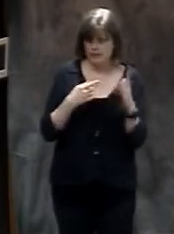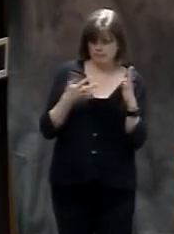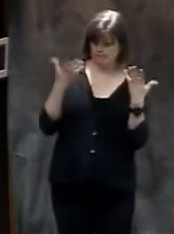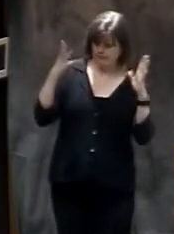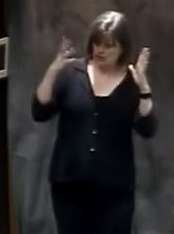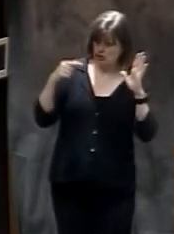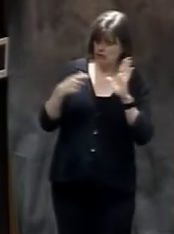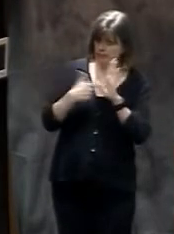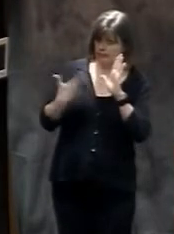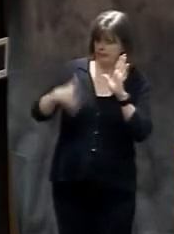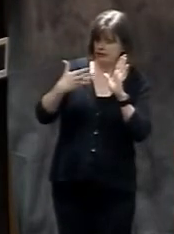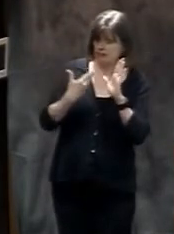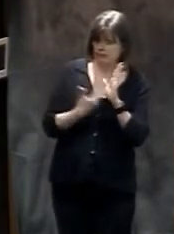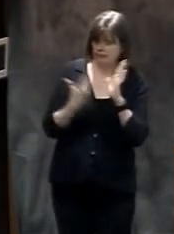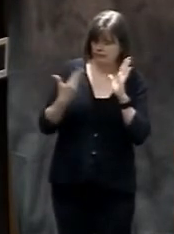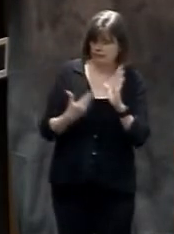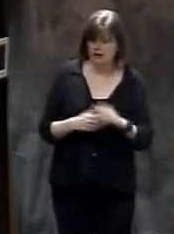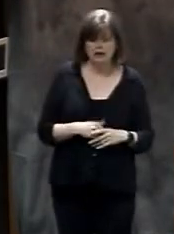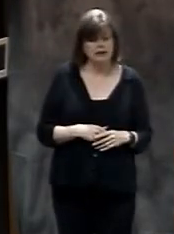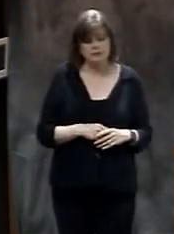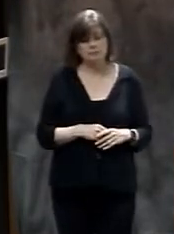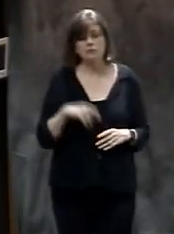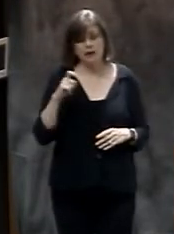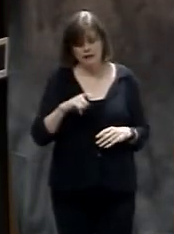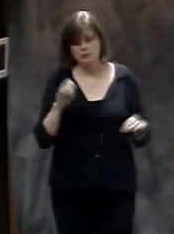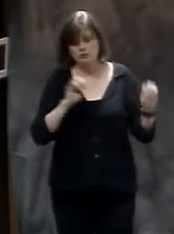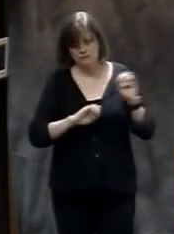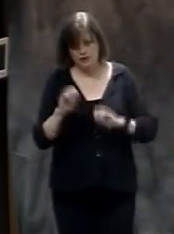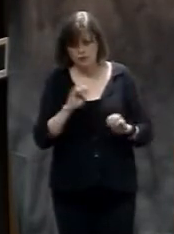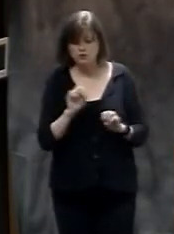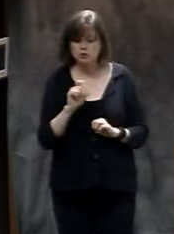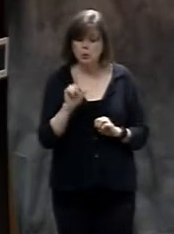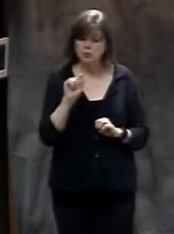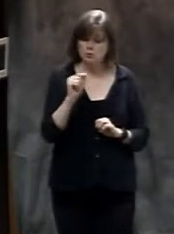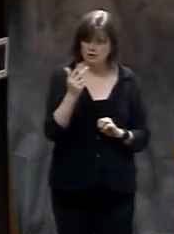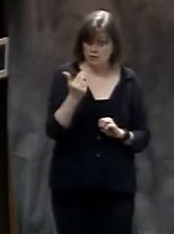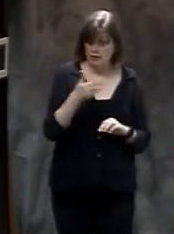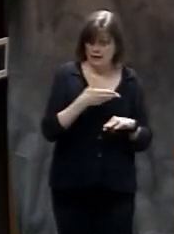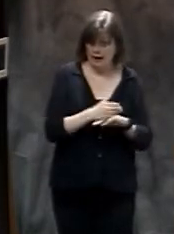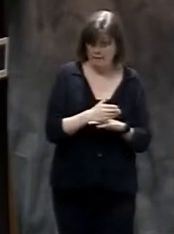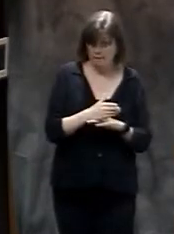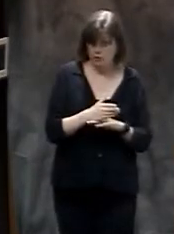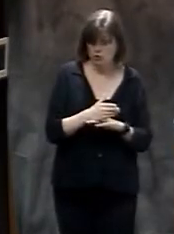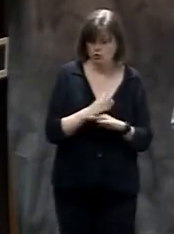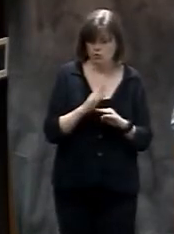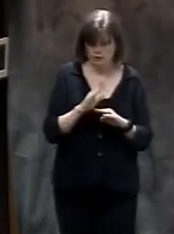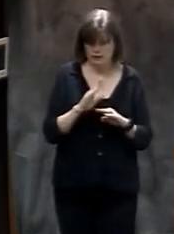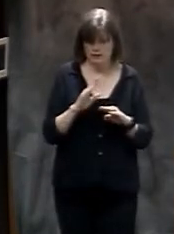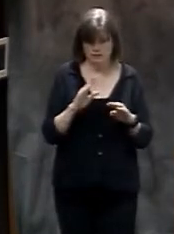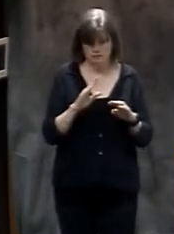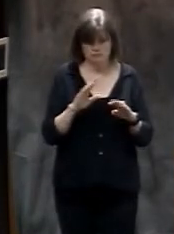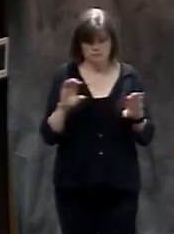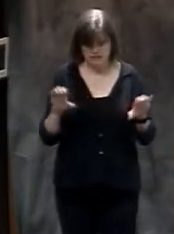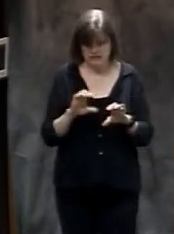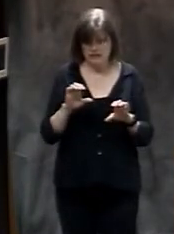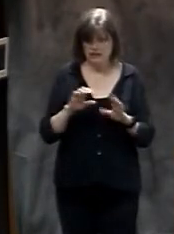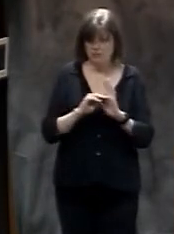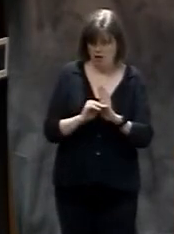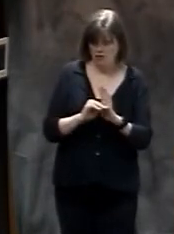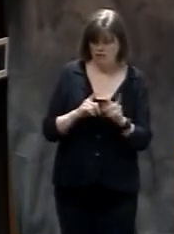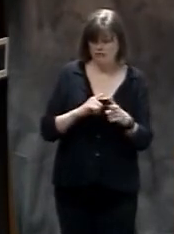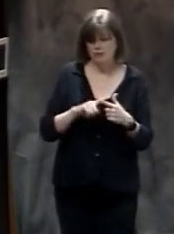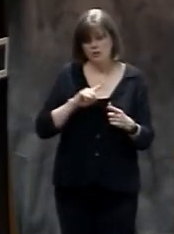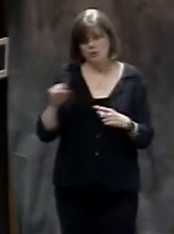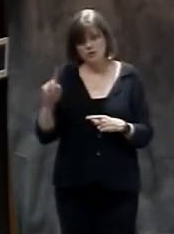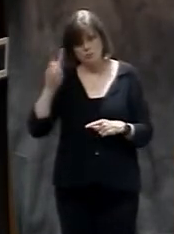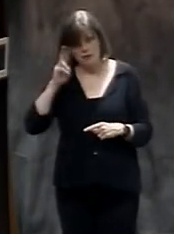observations. And so for this model, in 2013, after we developed this model, we went down to Veracruz, Mexico, which is an